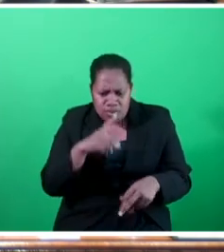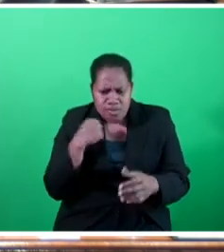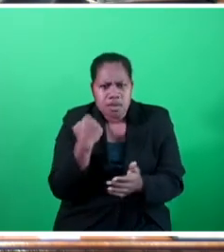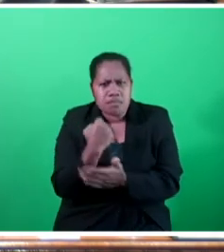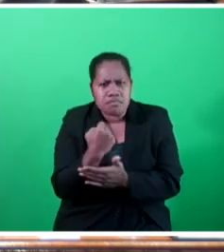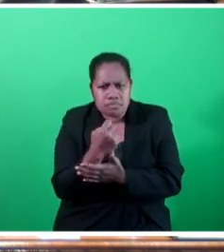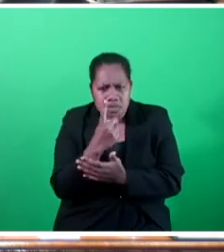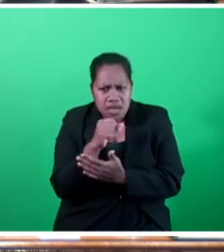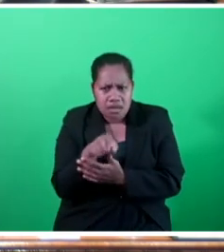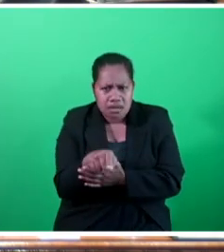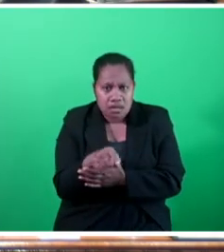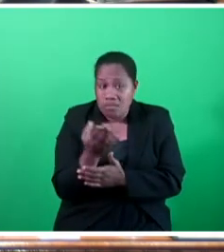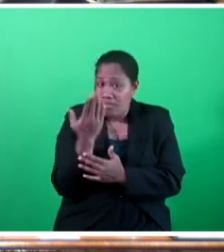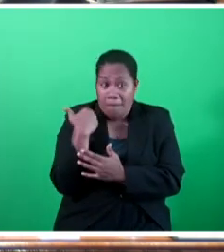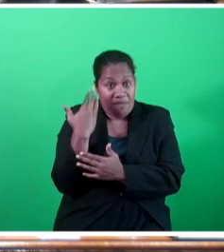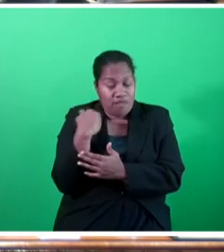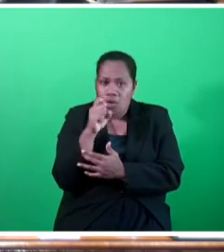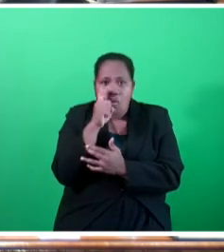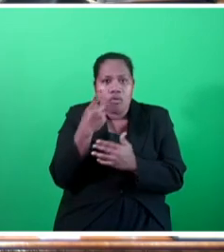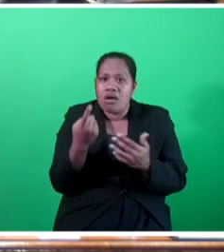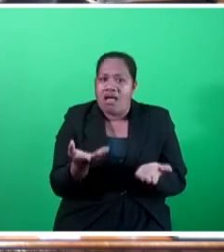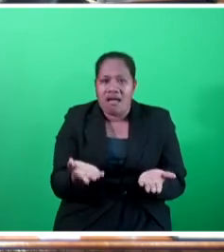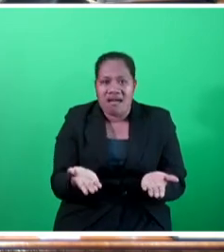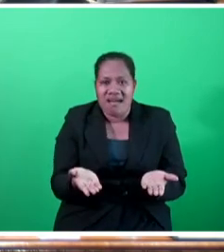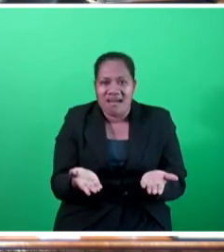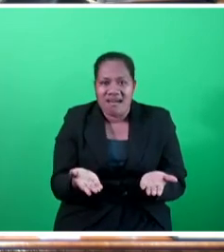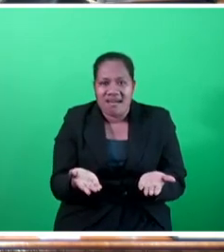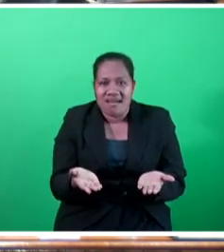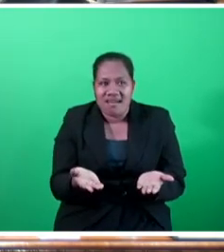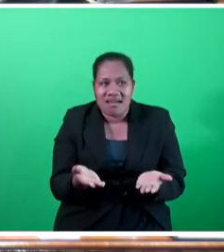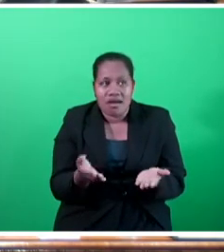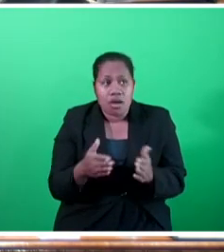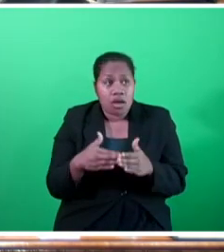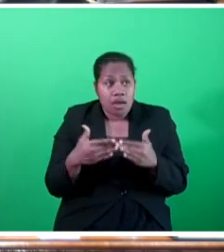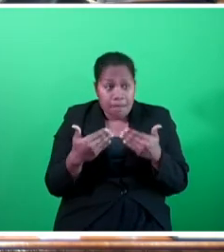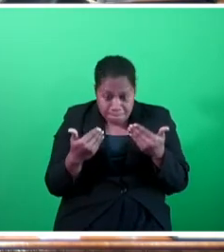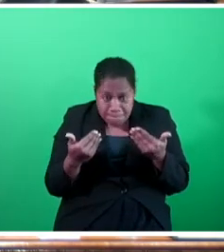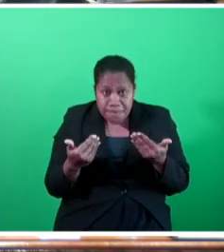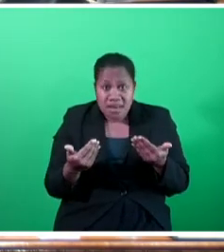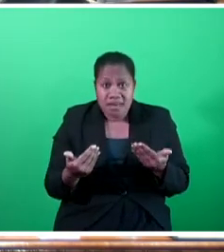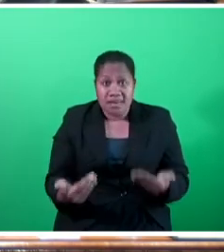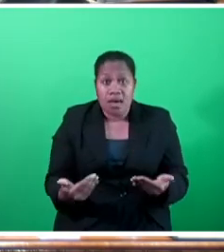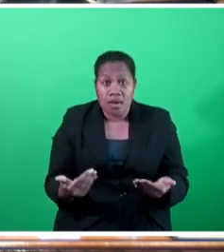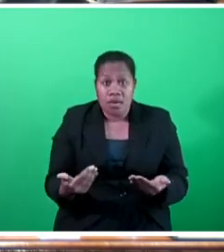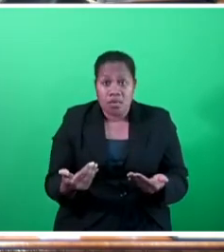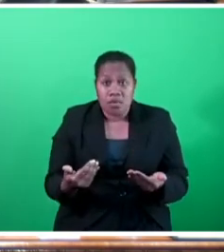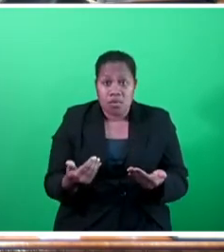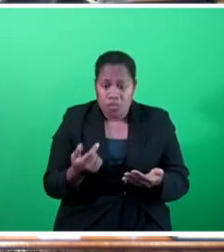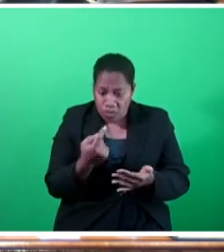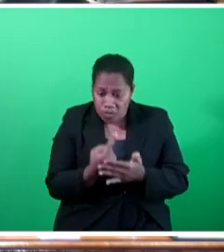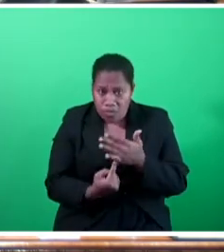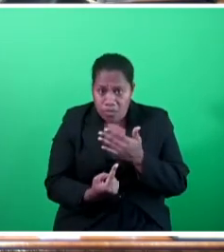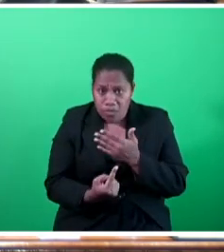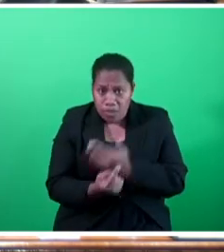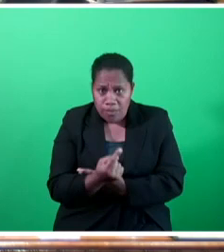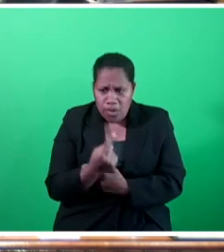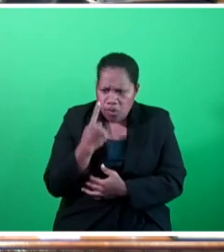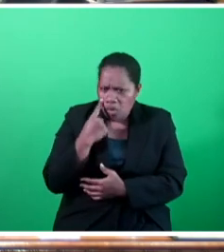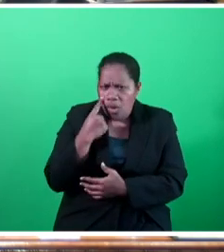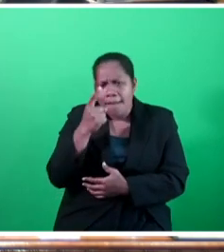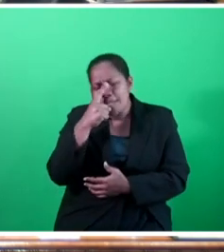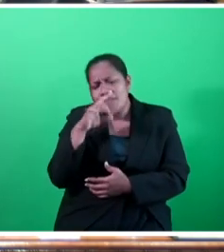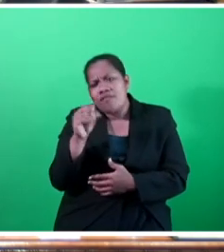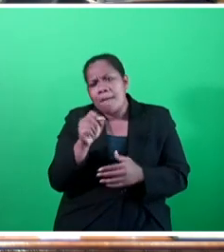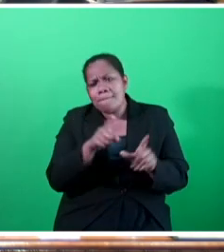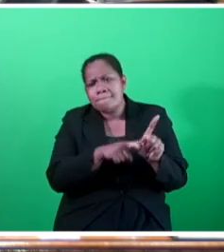fish there all the time. You cannot do that. Recently, when the dredging took place up Sayed-Khaiyum River, I had people from Yavulo